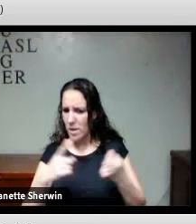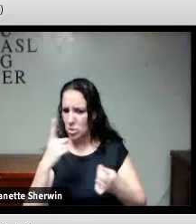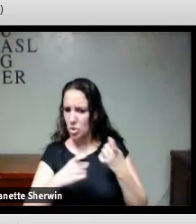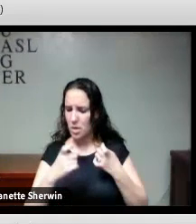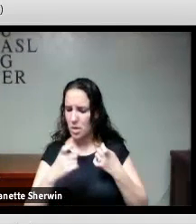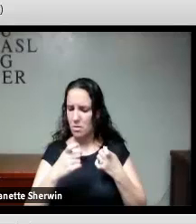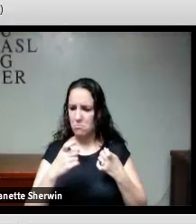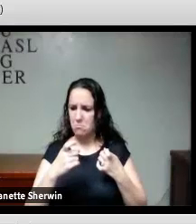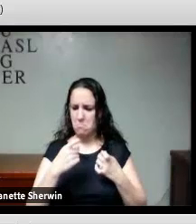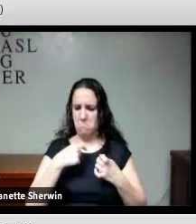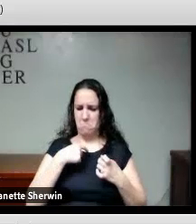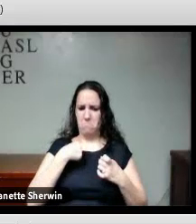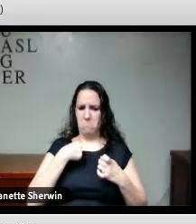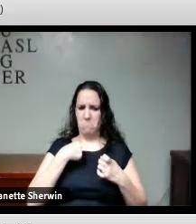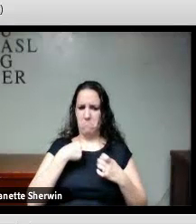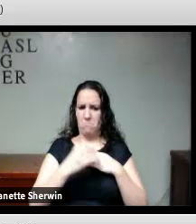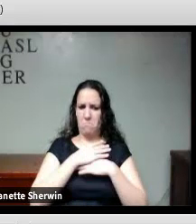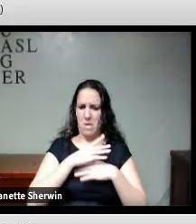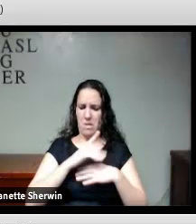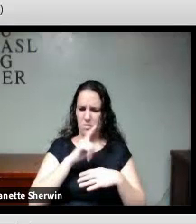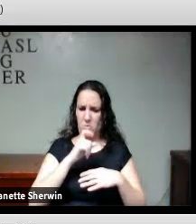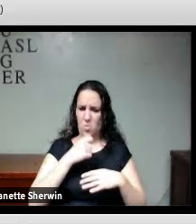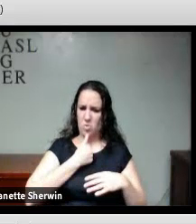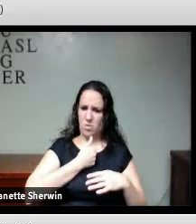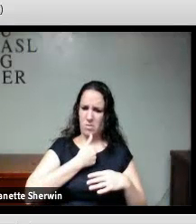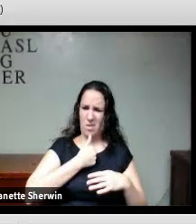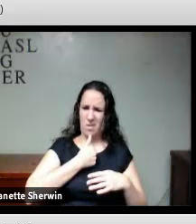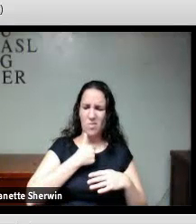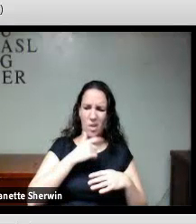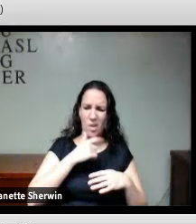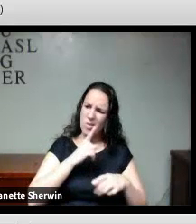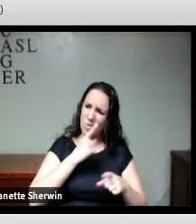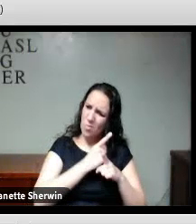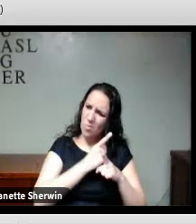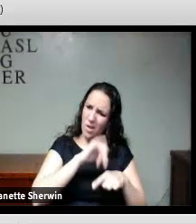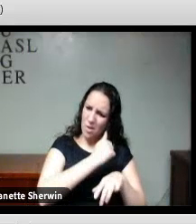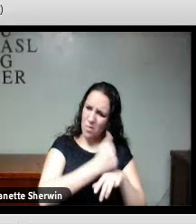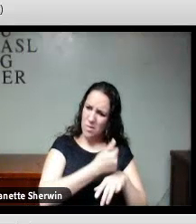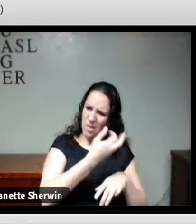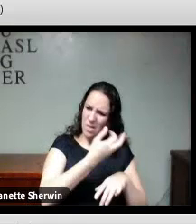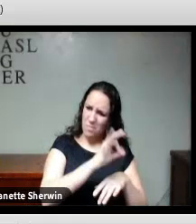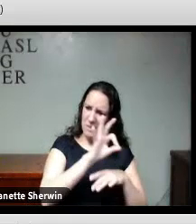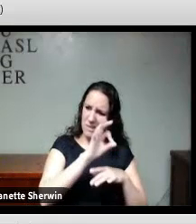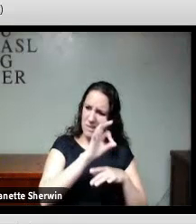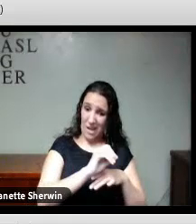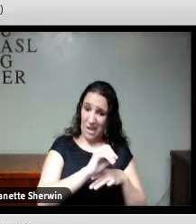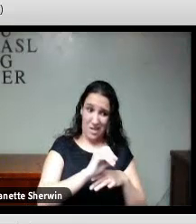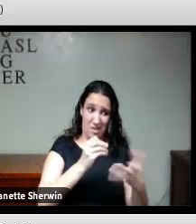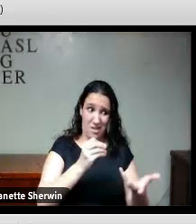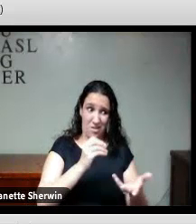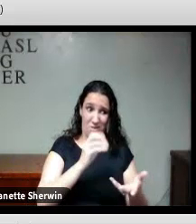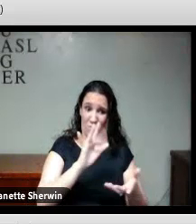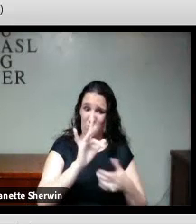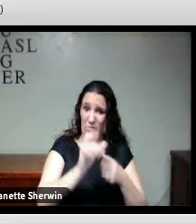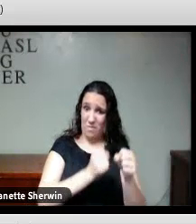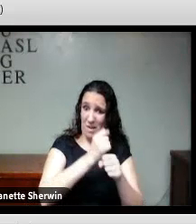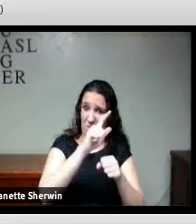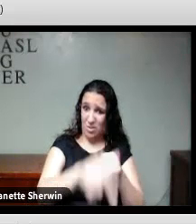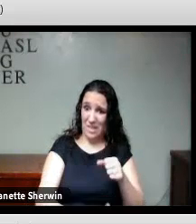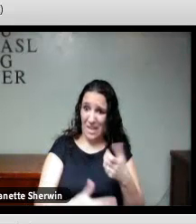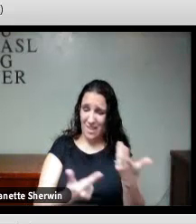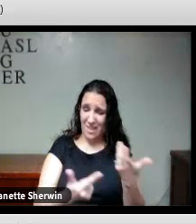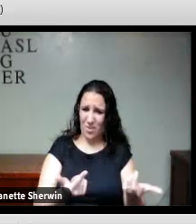very effective in 1990, but 1990's a quarter of a century away. It's gone. It's been gone for